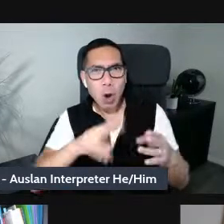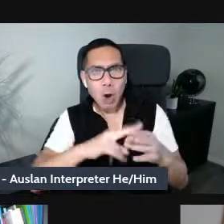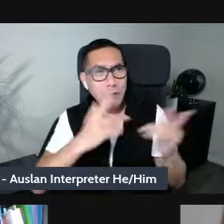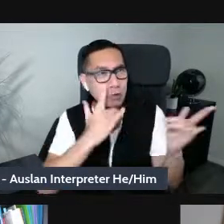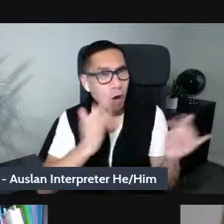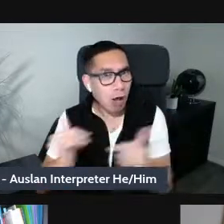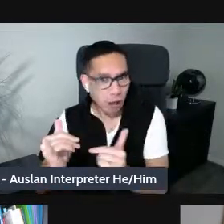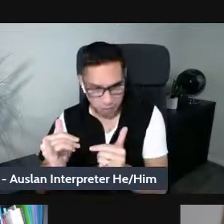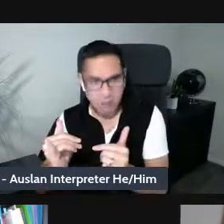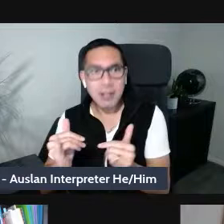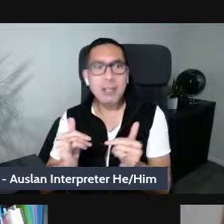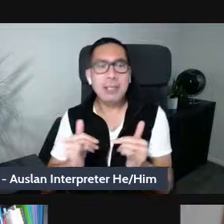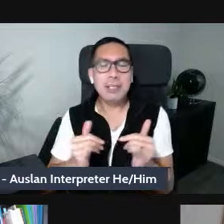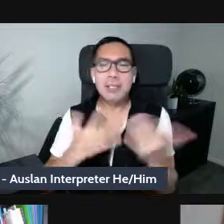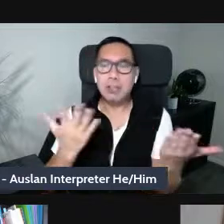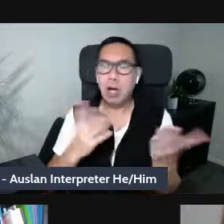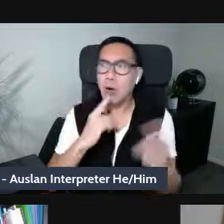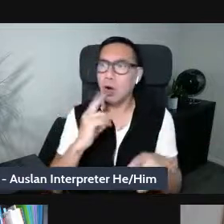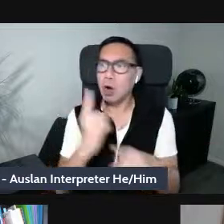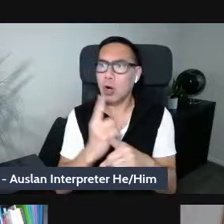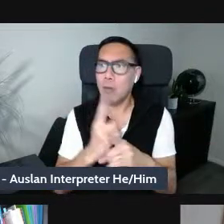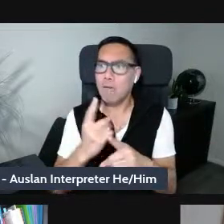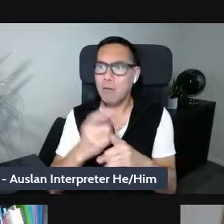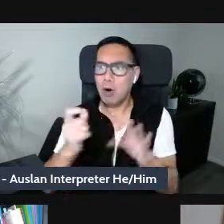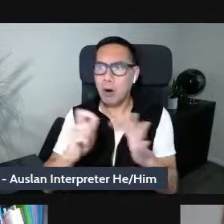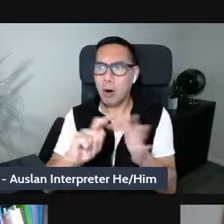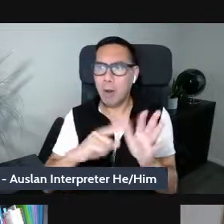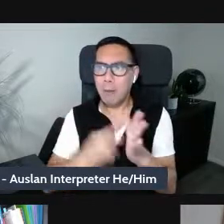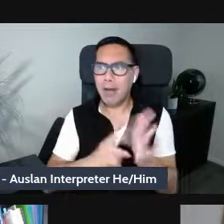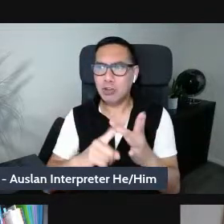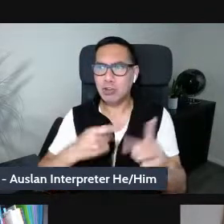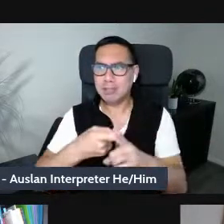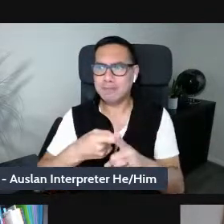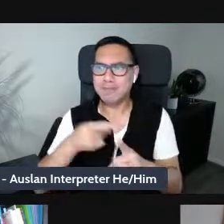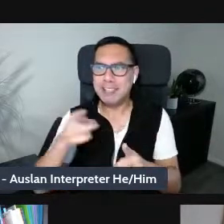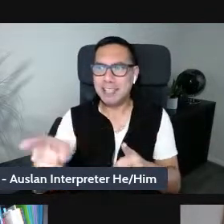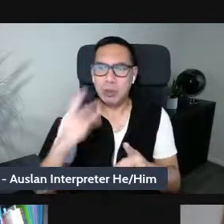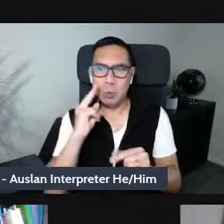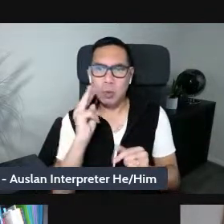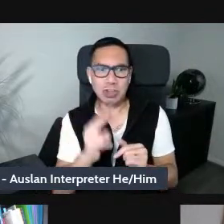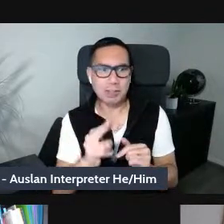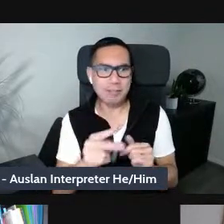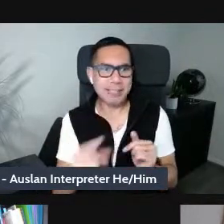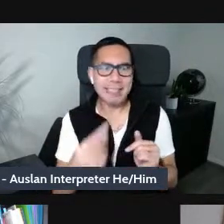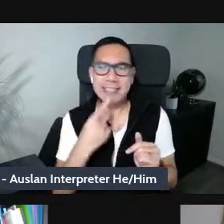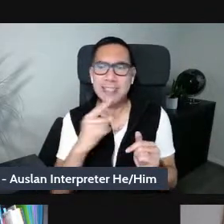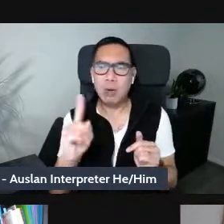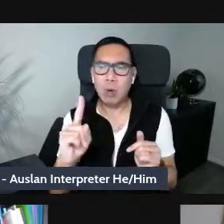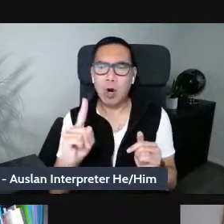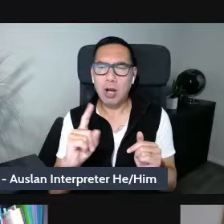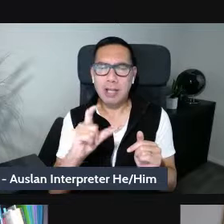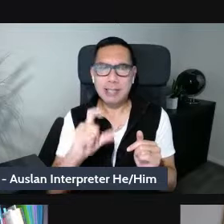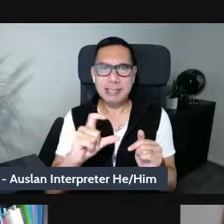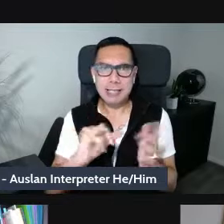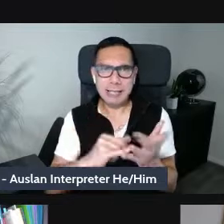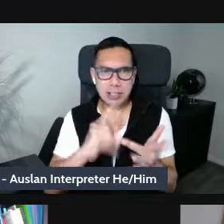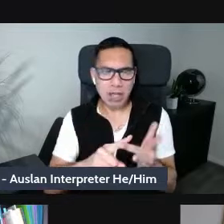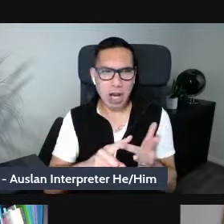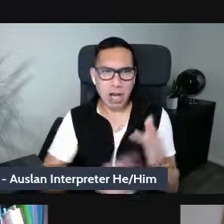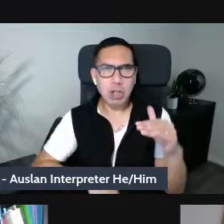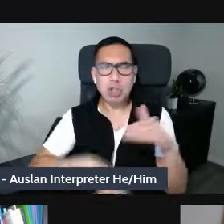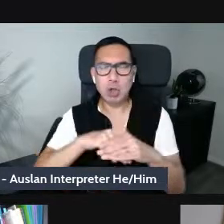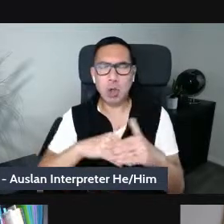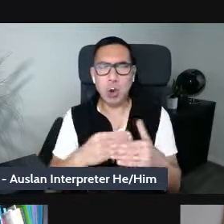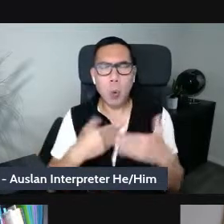from Patrick Clemenson, who's watching. He said that he did the CSIRO Total Wellbeing Diet early this